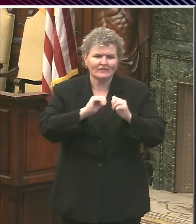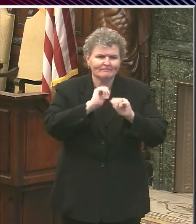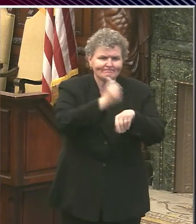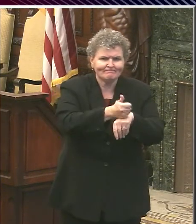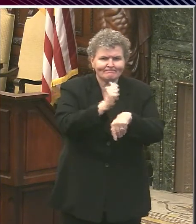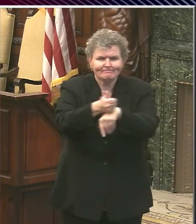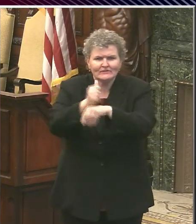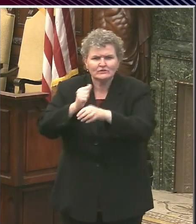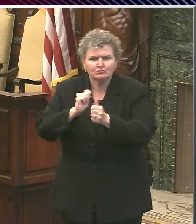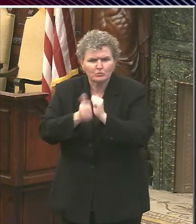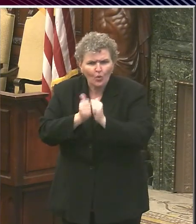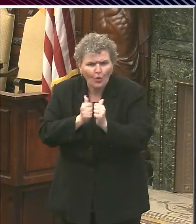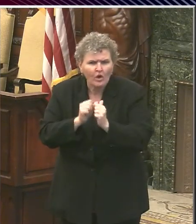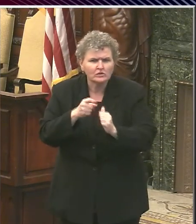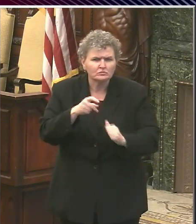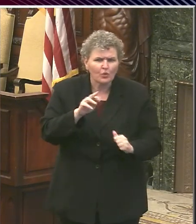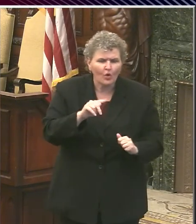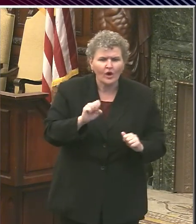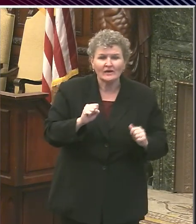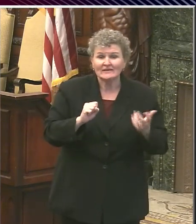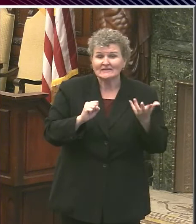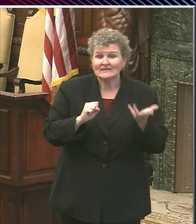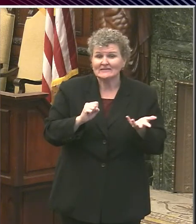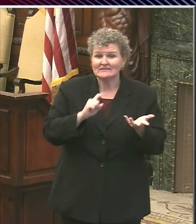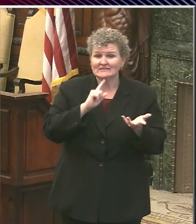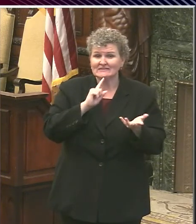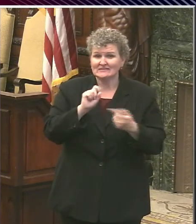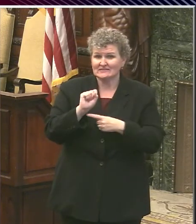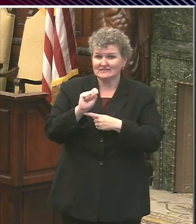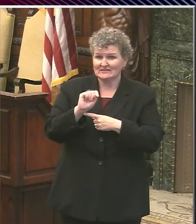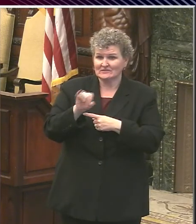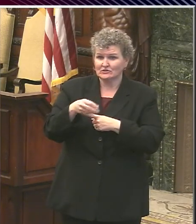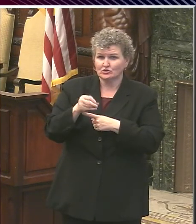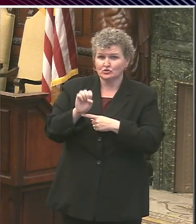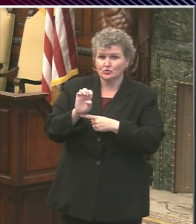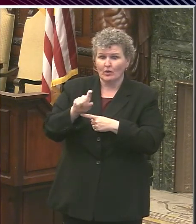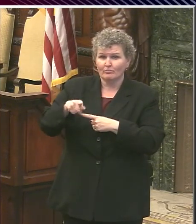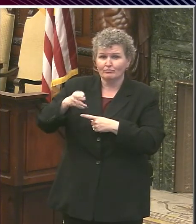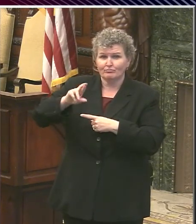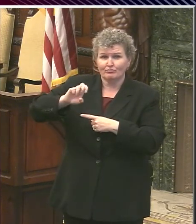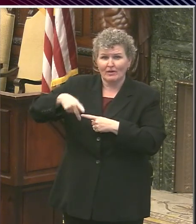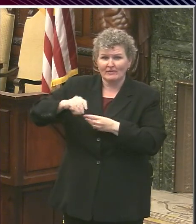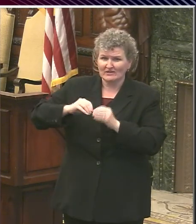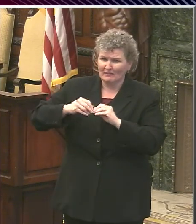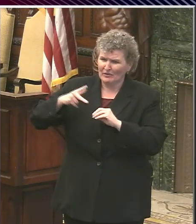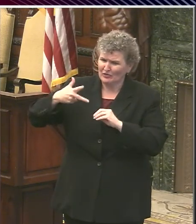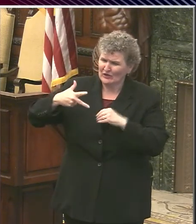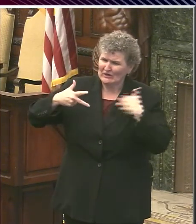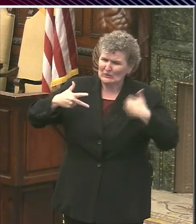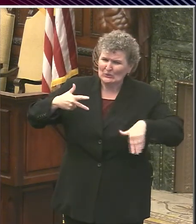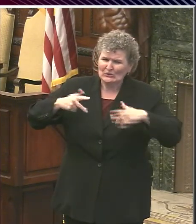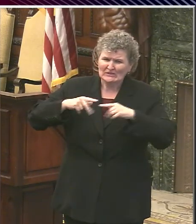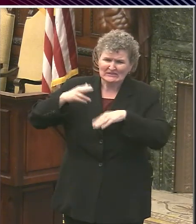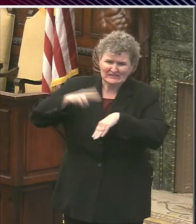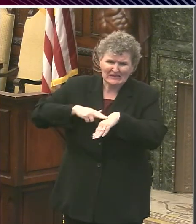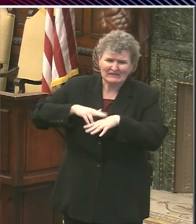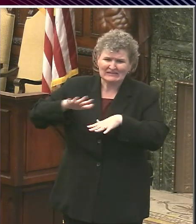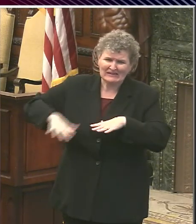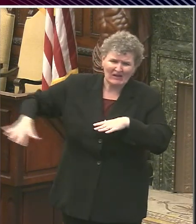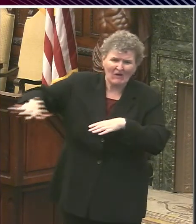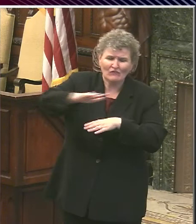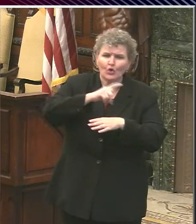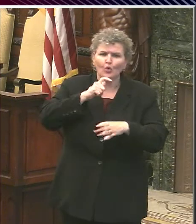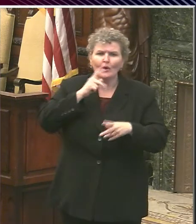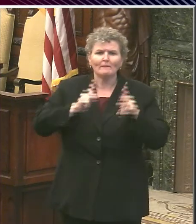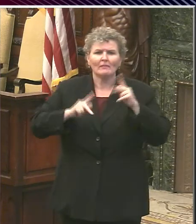We know there's been a pretty big base over at St. Joe's Prep, which is the number 3 team in the nation, I believe. What do you say to those guys who may not